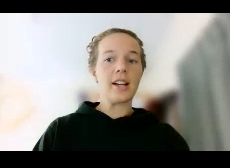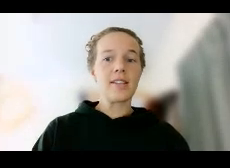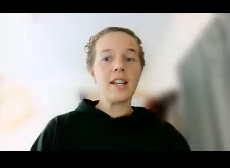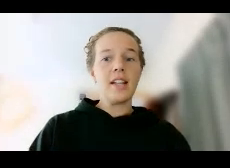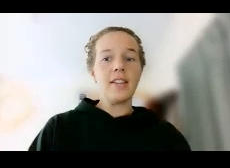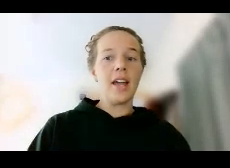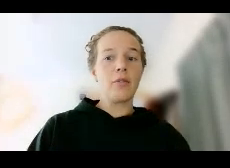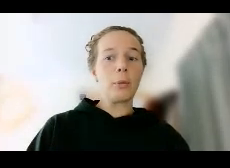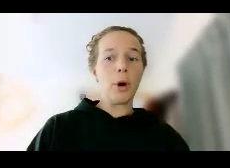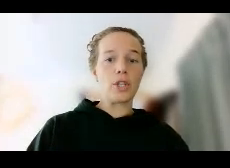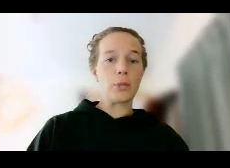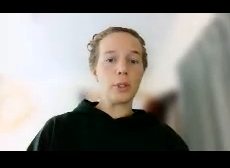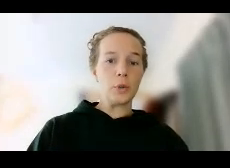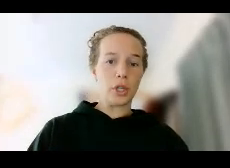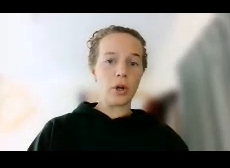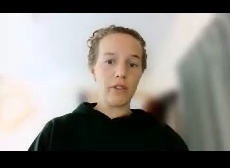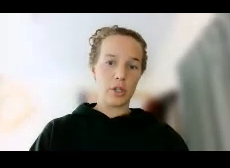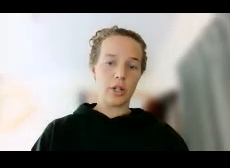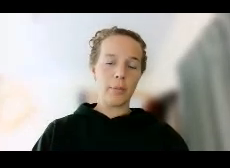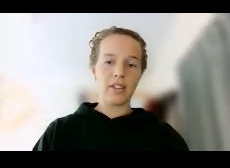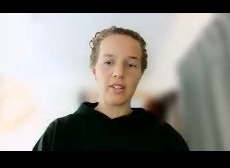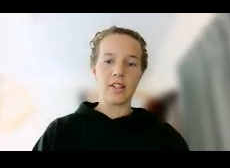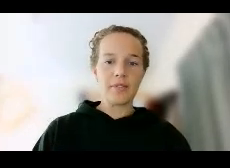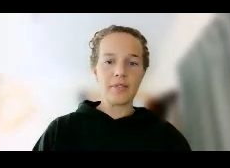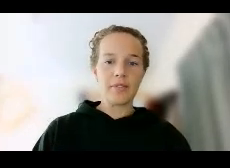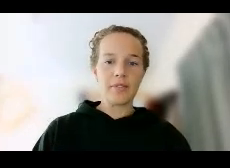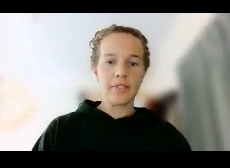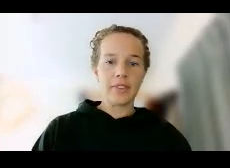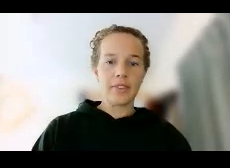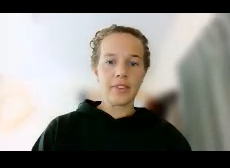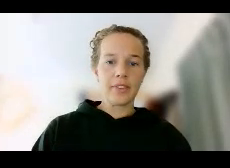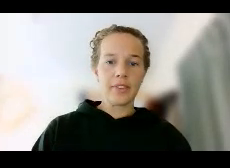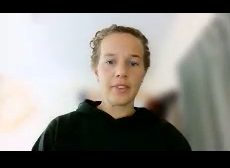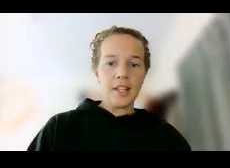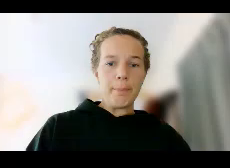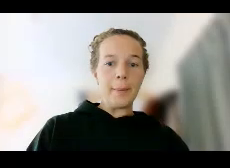larger areas than would be possible using conventional methods alone.